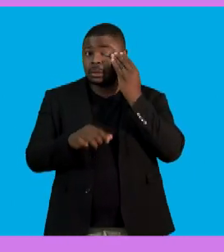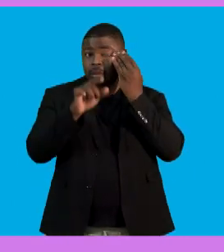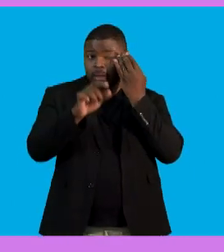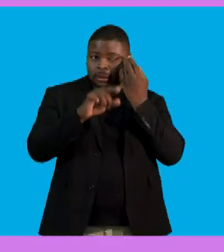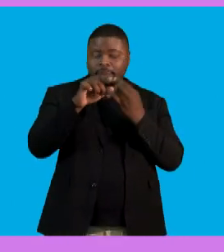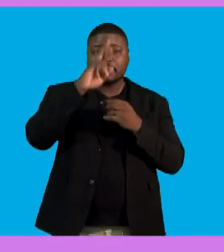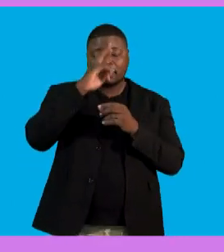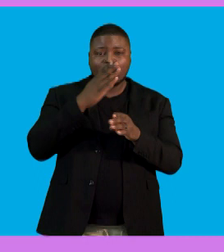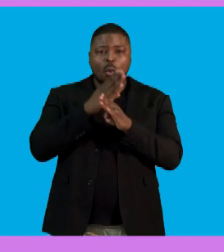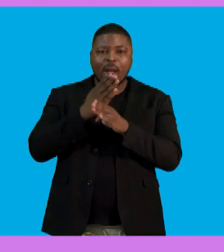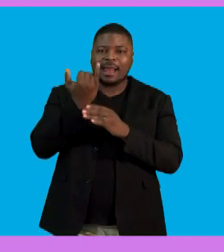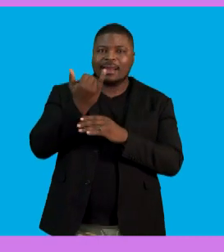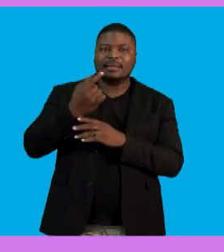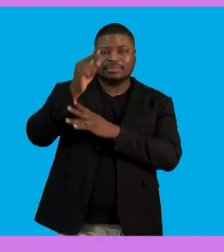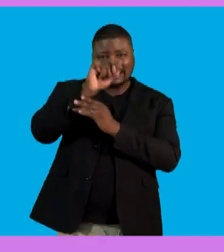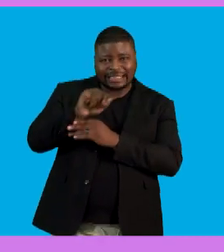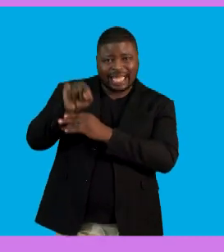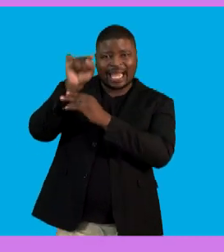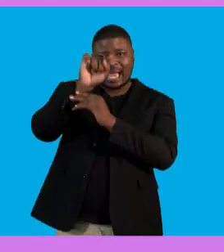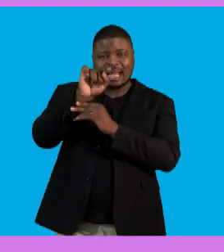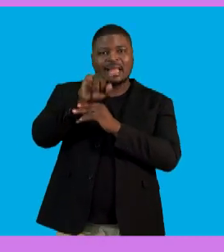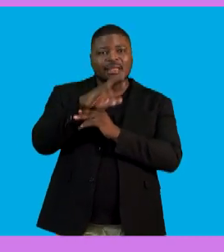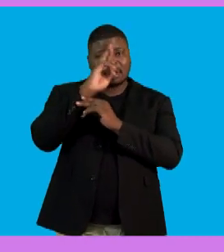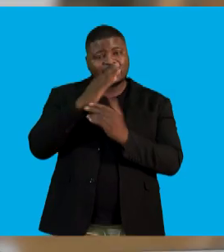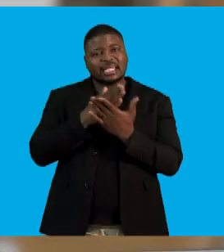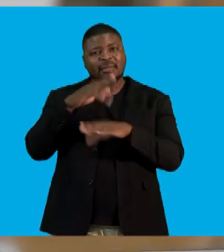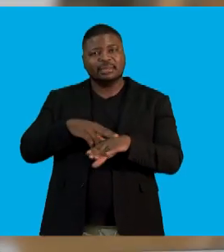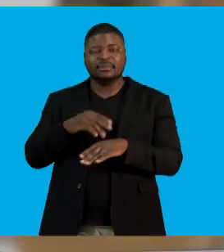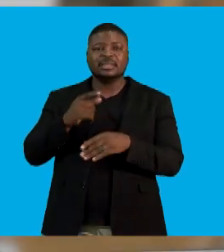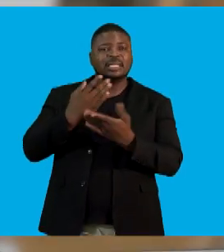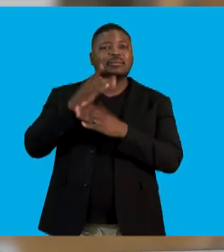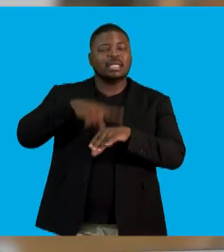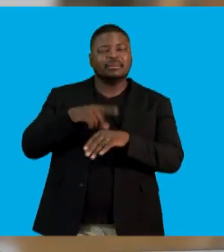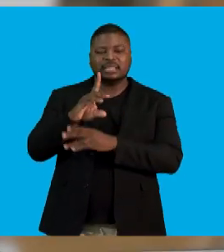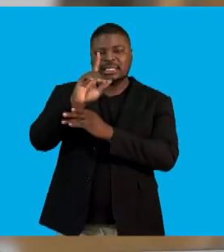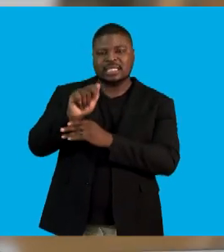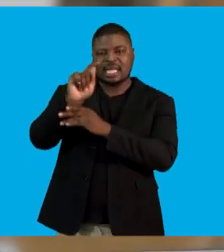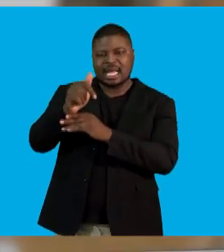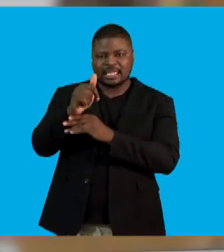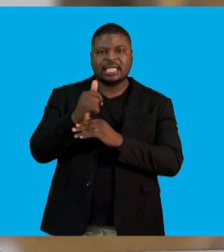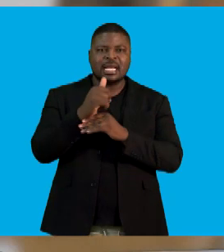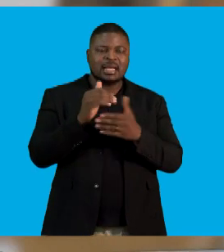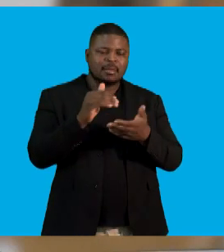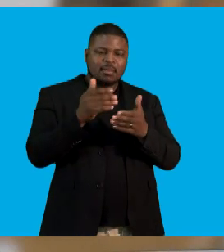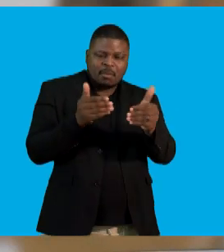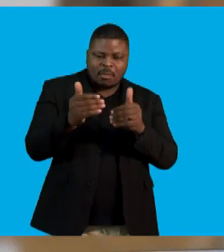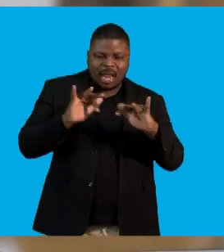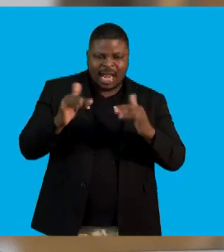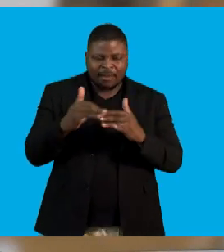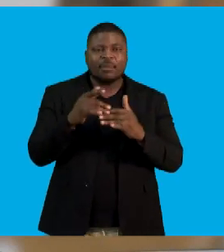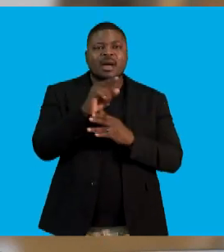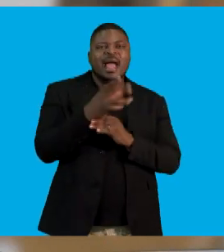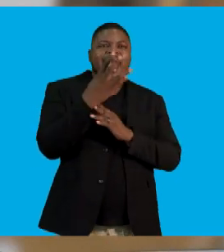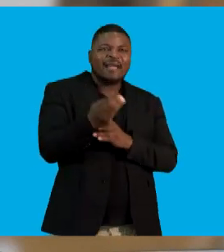a circle. And what we're trying to say there is, sometimes in the data handling process, and as you go through it, you come across more